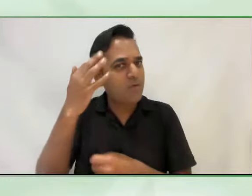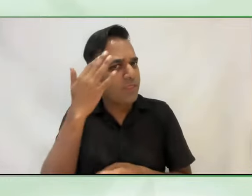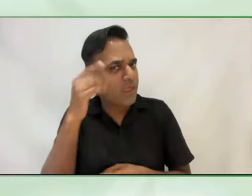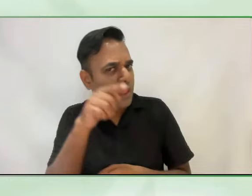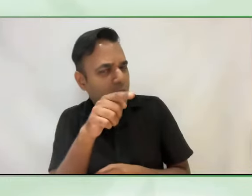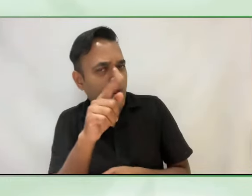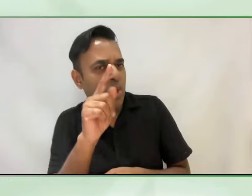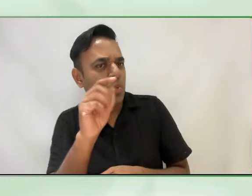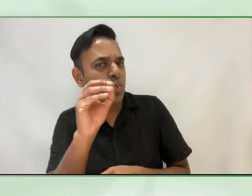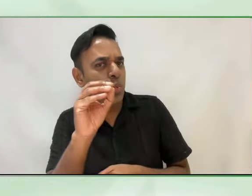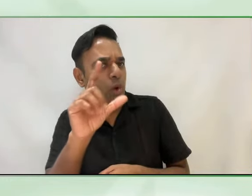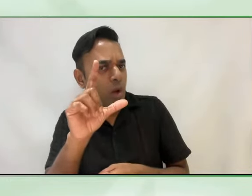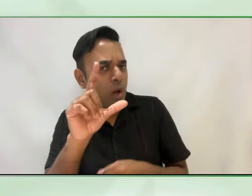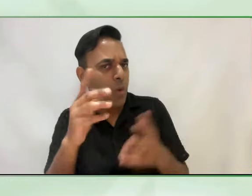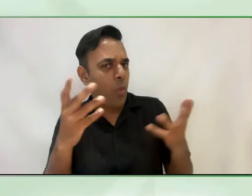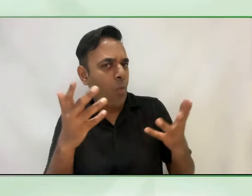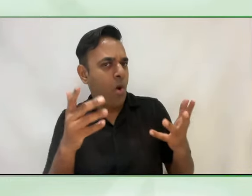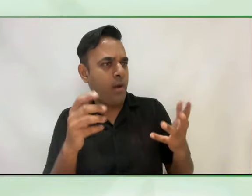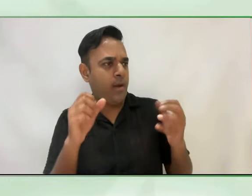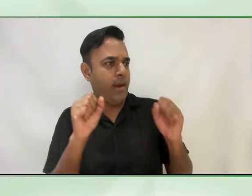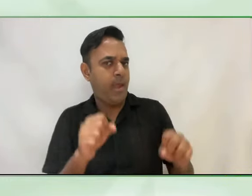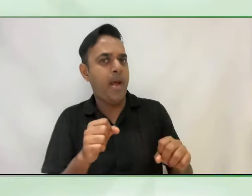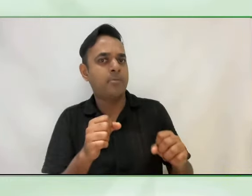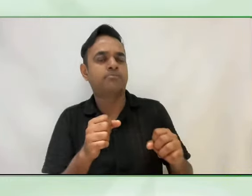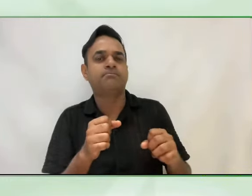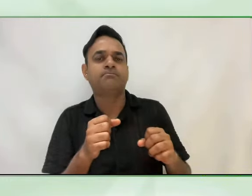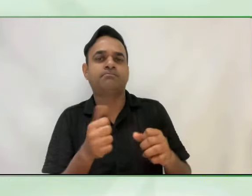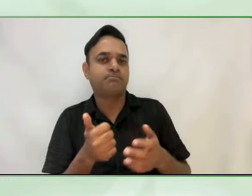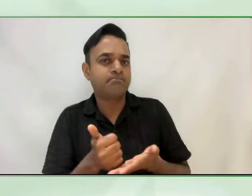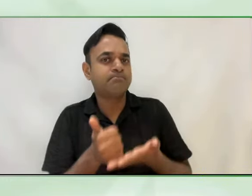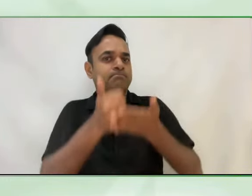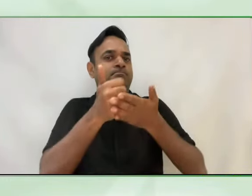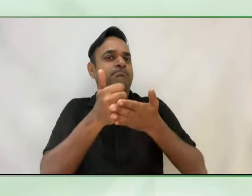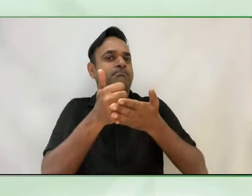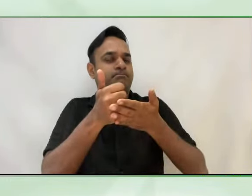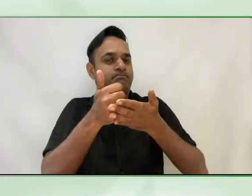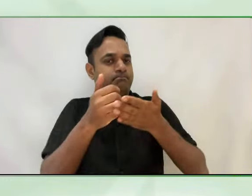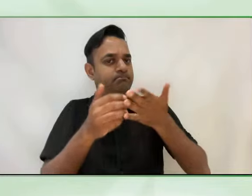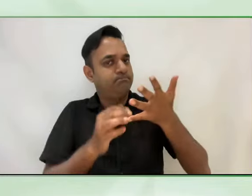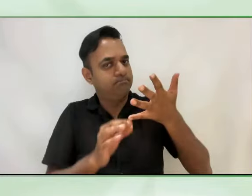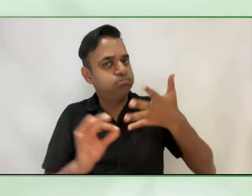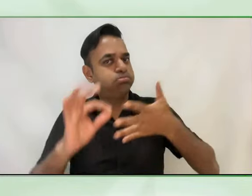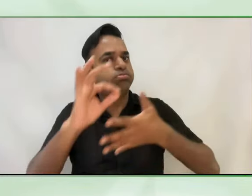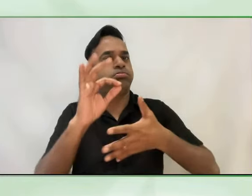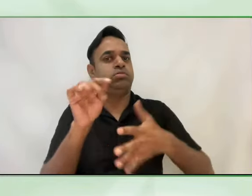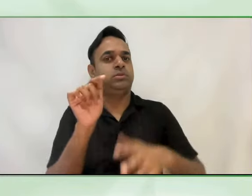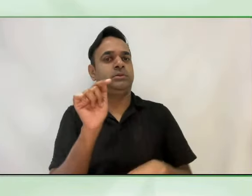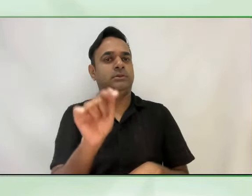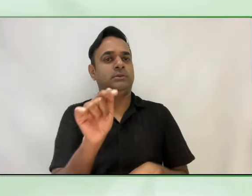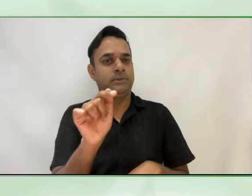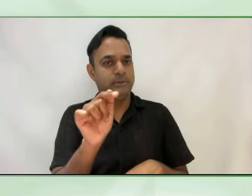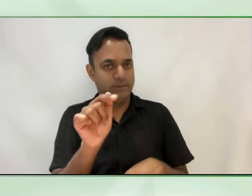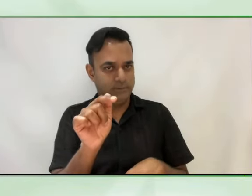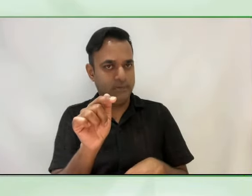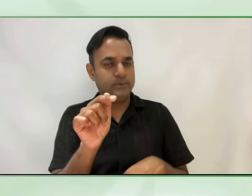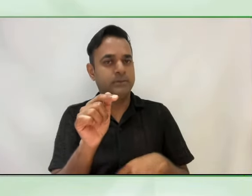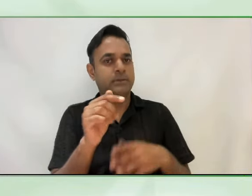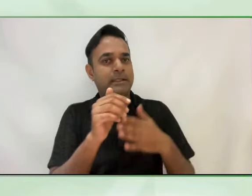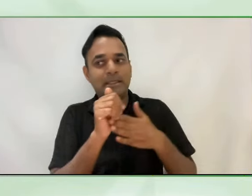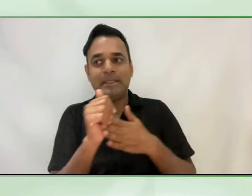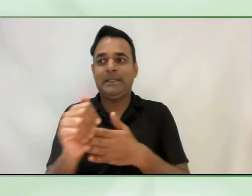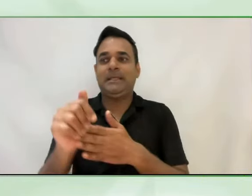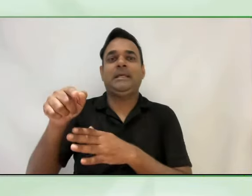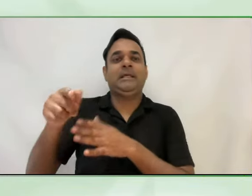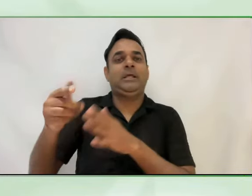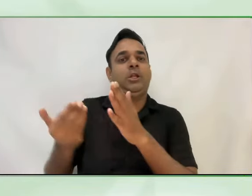led by, which was commissioned by our Prime Minister at the time on autism employment, and this was called the Buckland